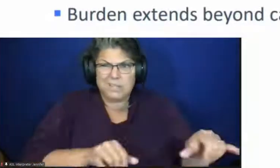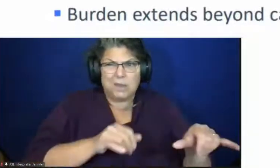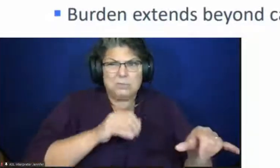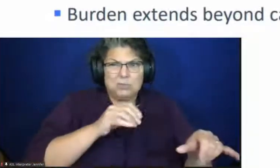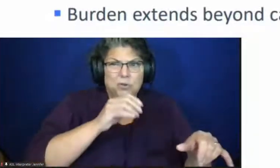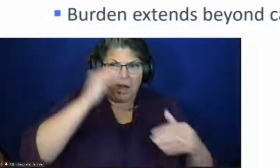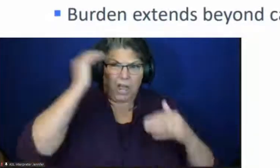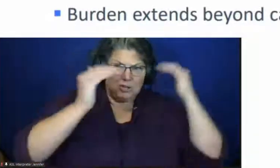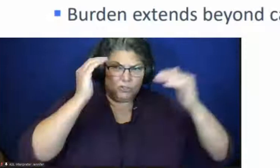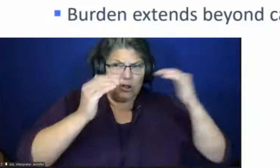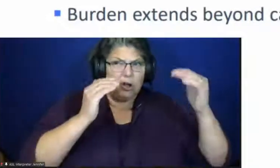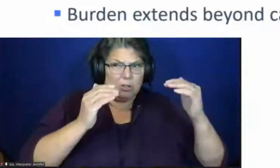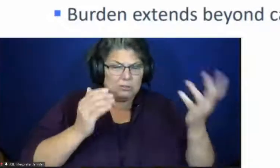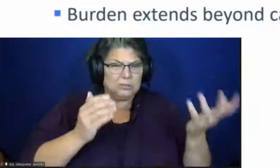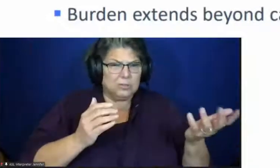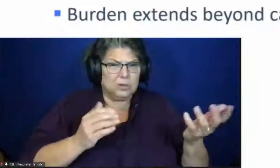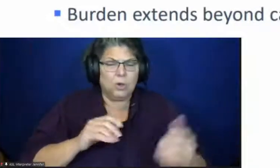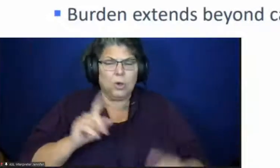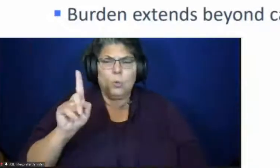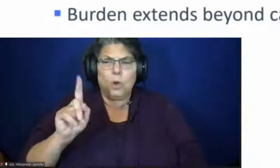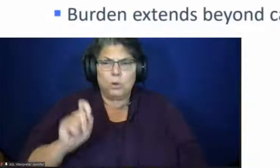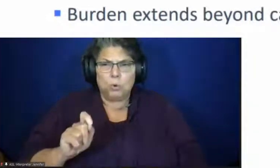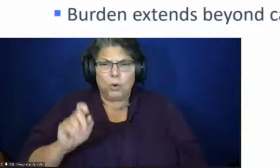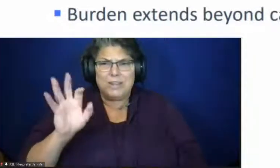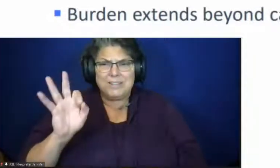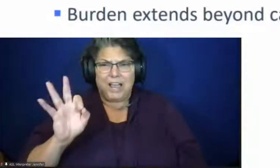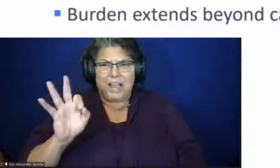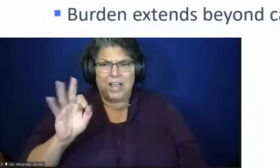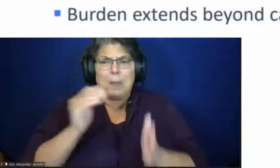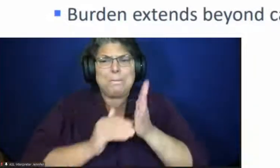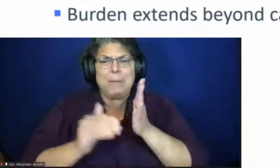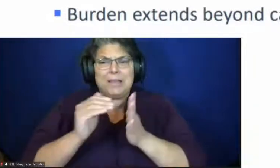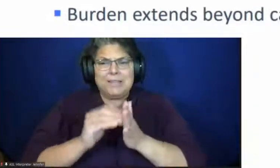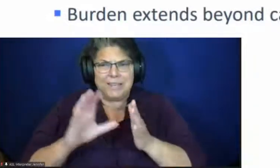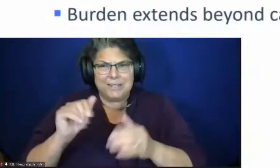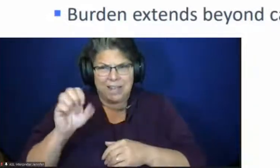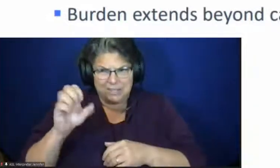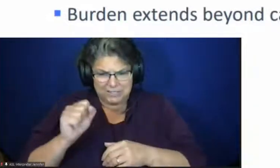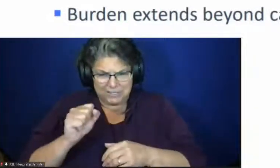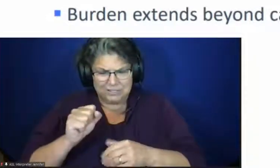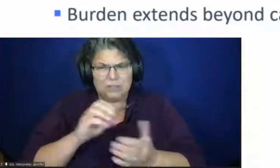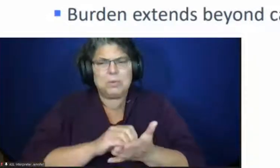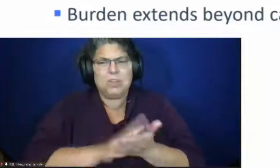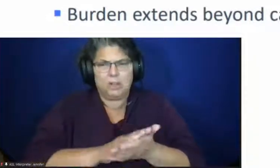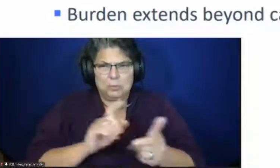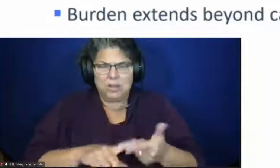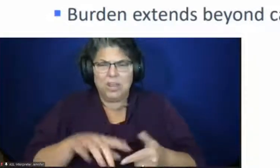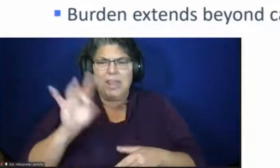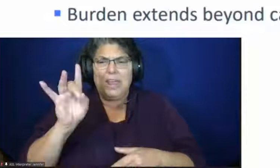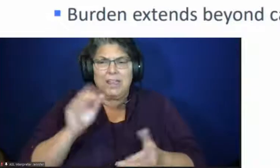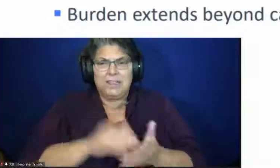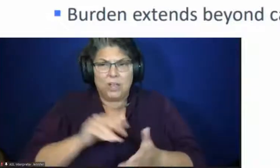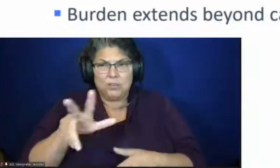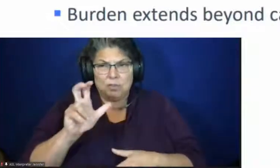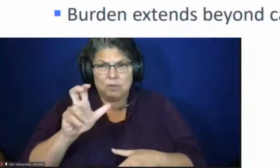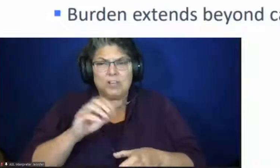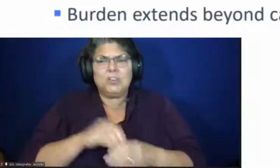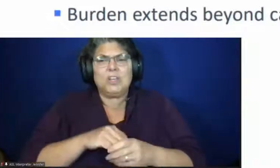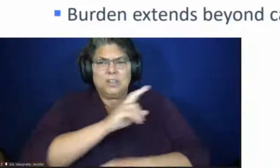other burdens. 1.9 million cases have been documented. 8,300 have been in the hospital.